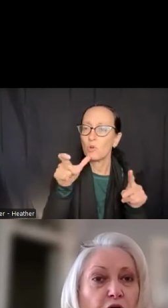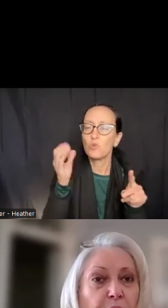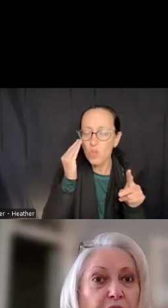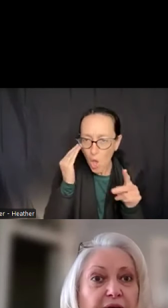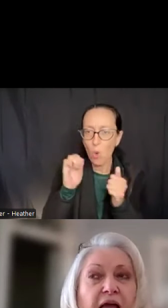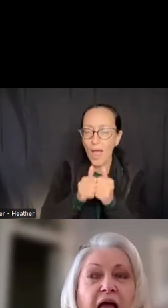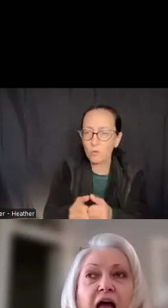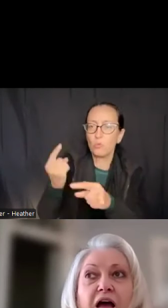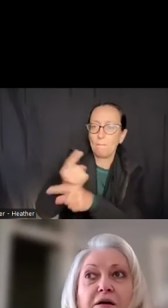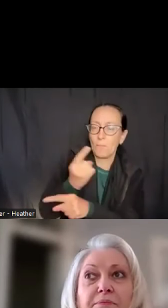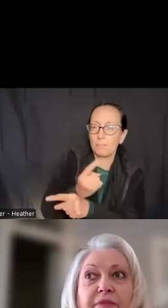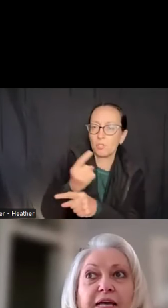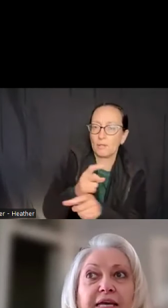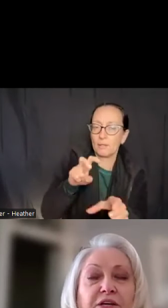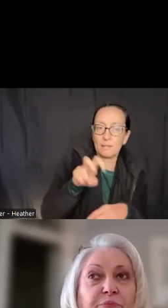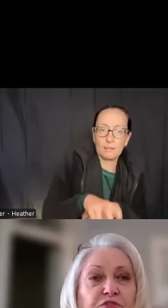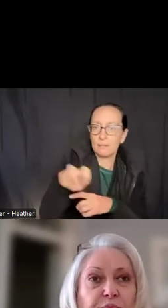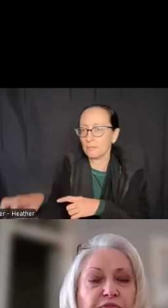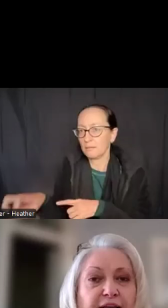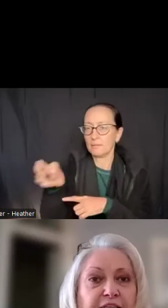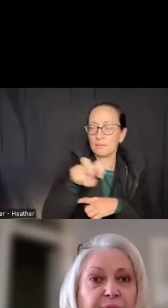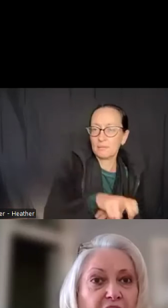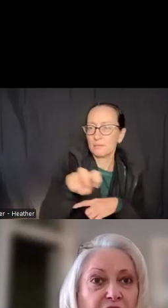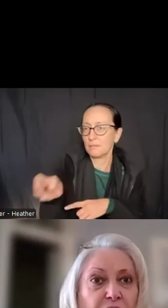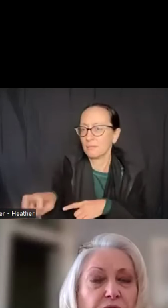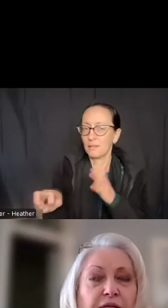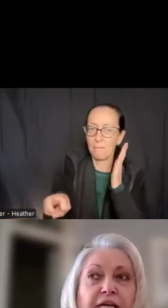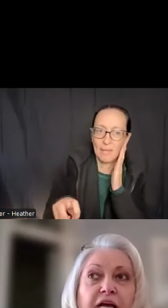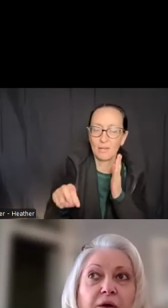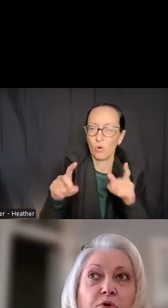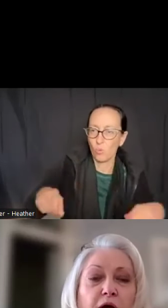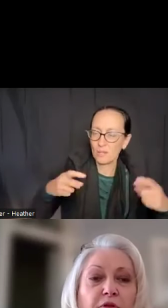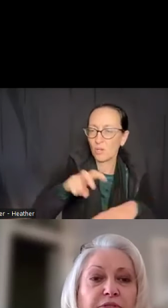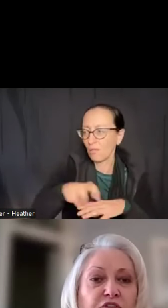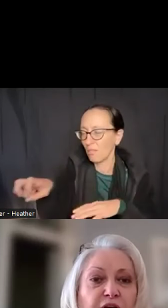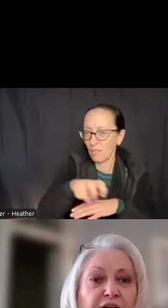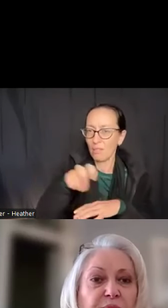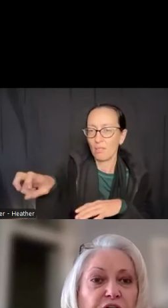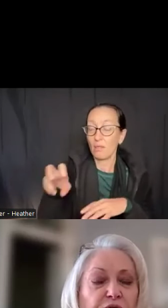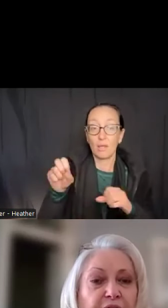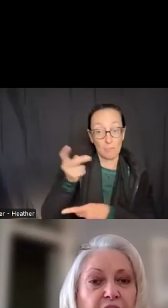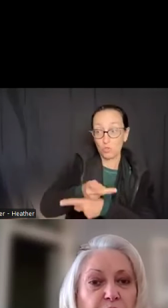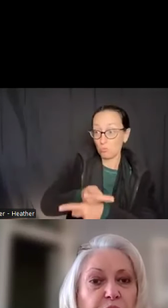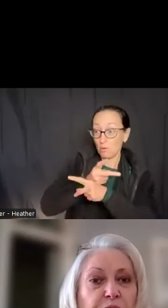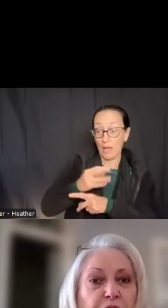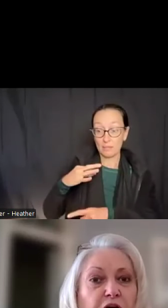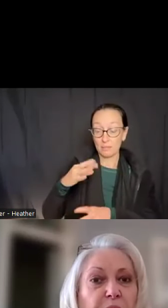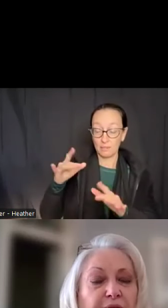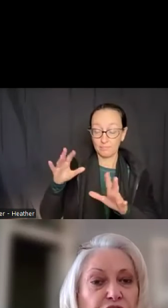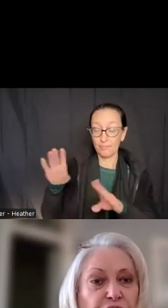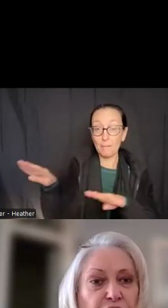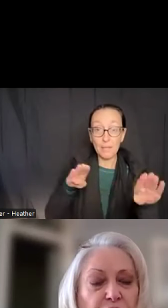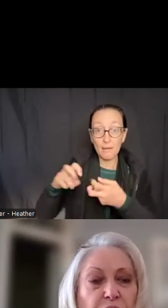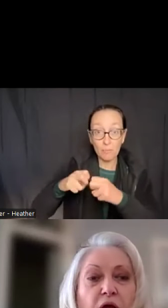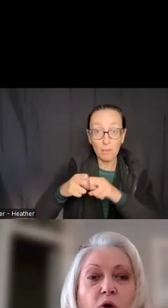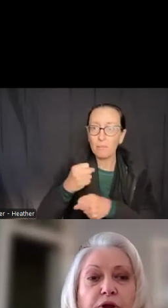you do it properly. Again, it could be supervising behavioral problems and trying to make sure that other people don't come